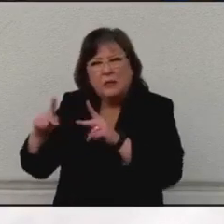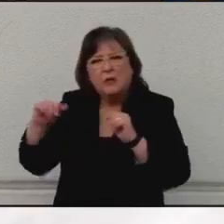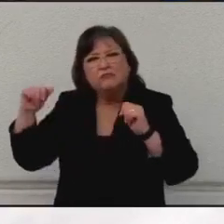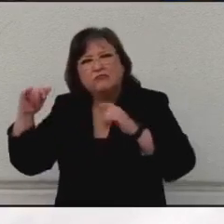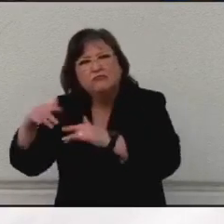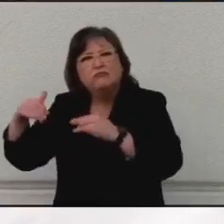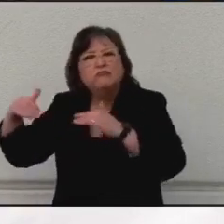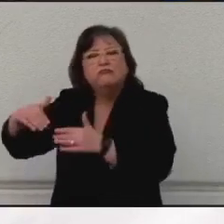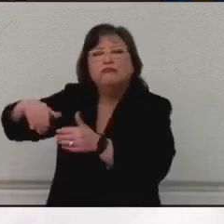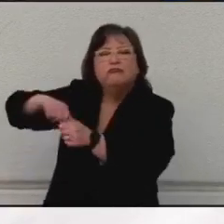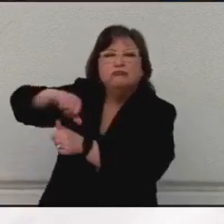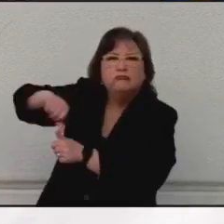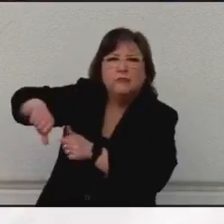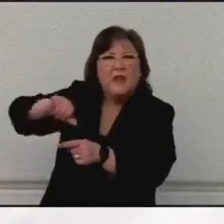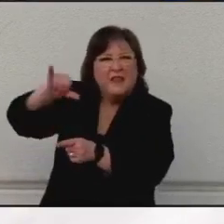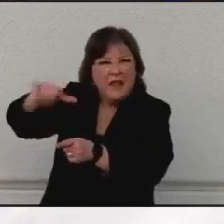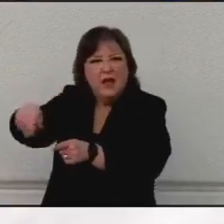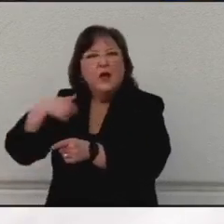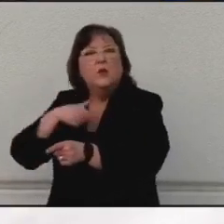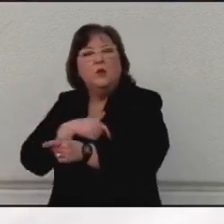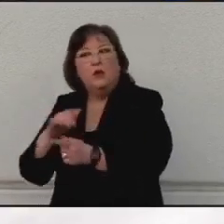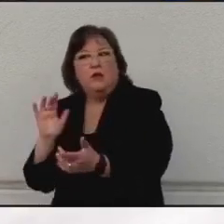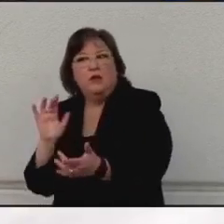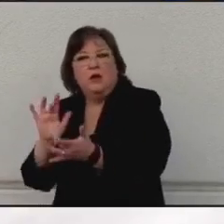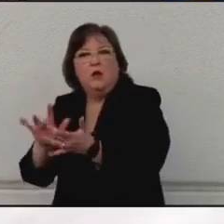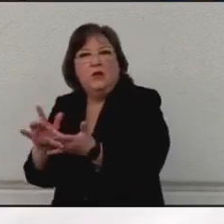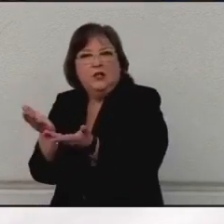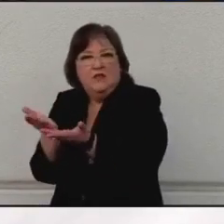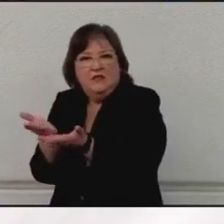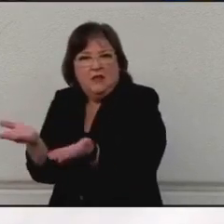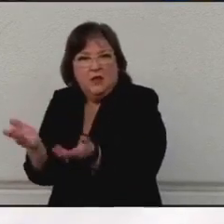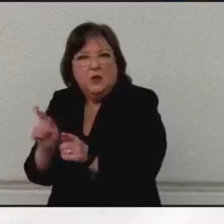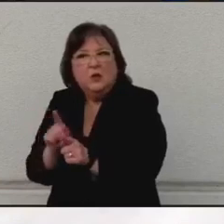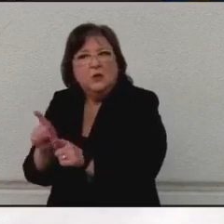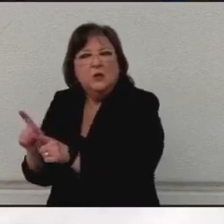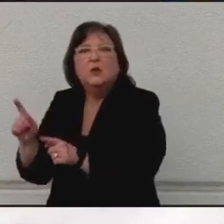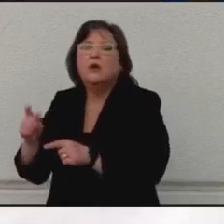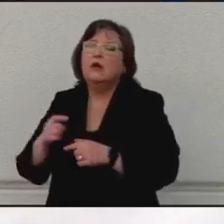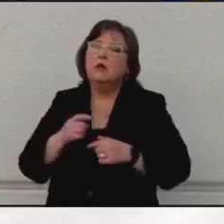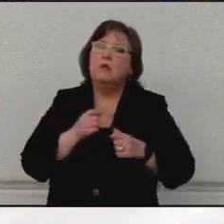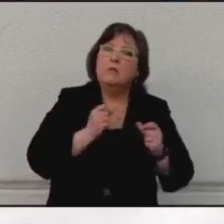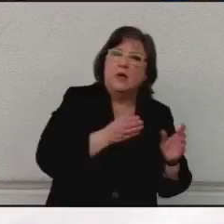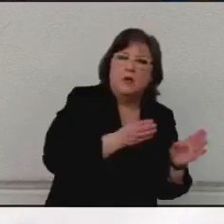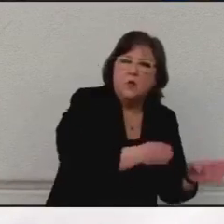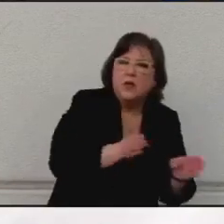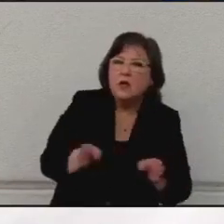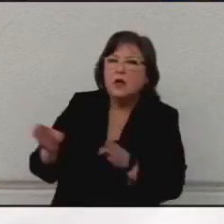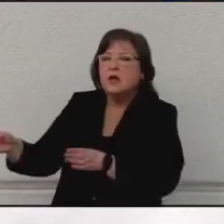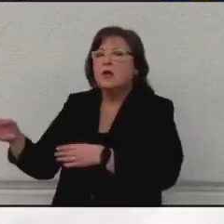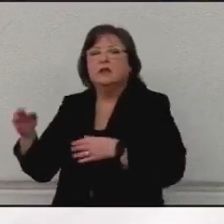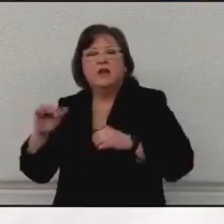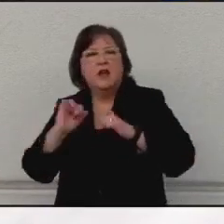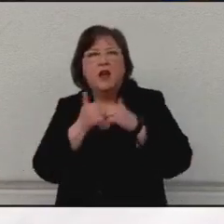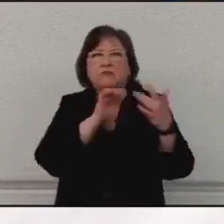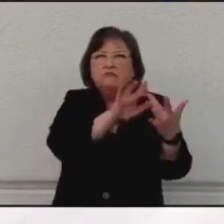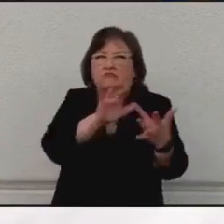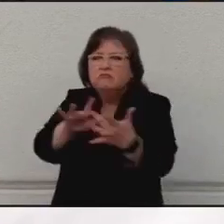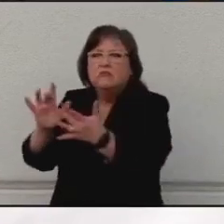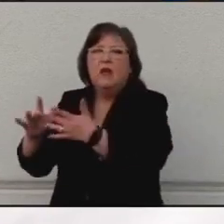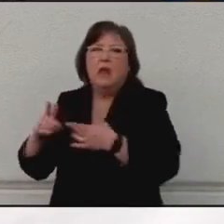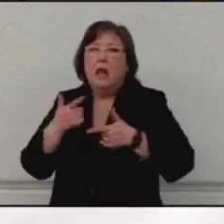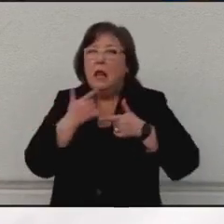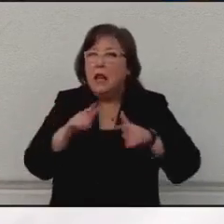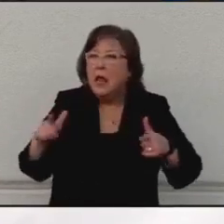getting information out to many through many different channels in many different languages. As eligibility expands to additional